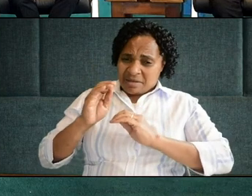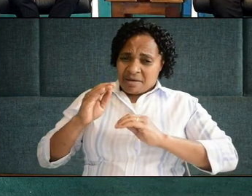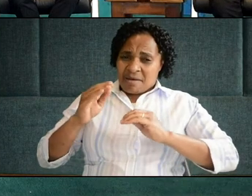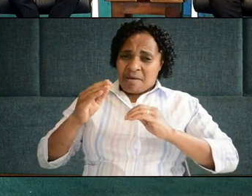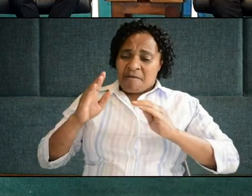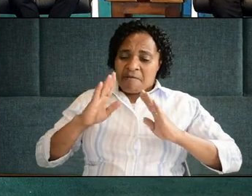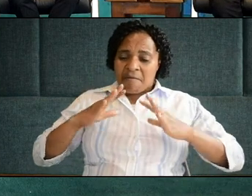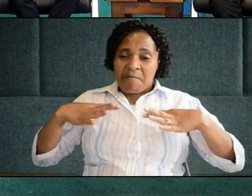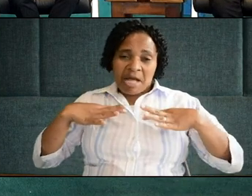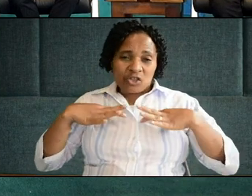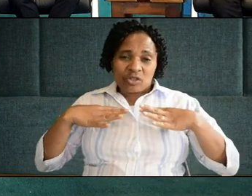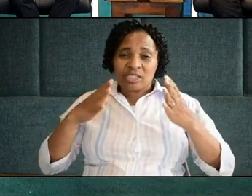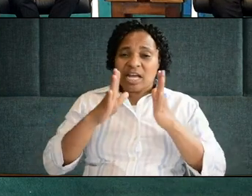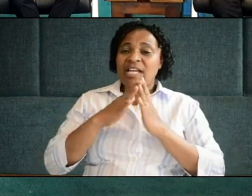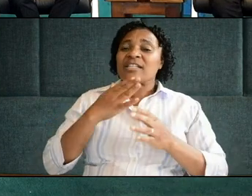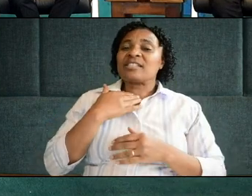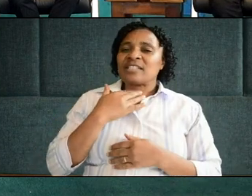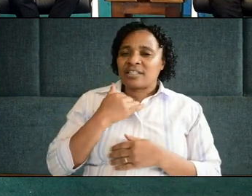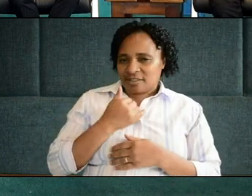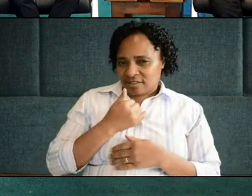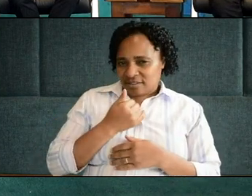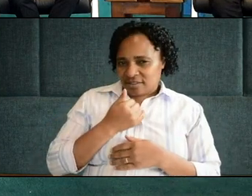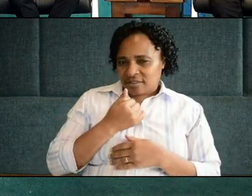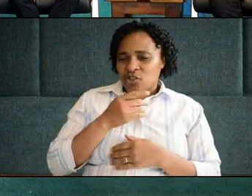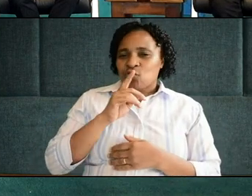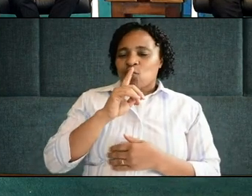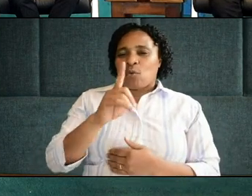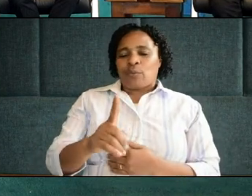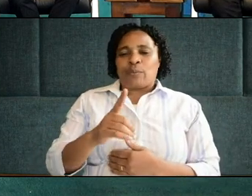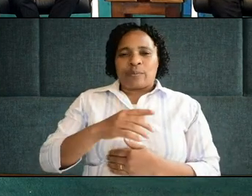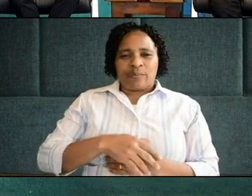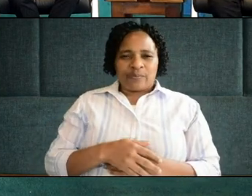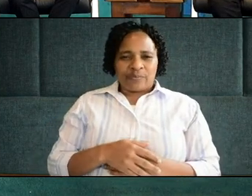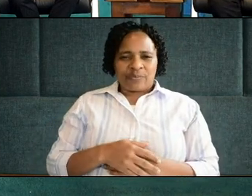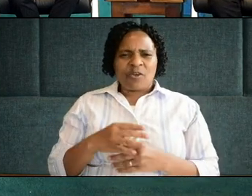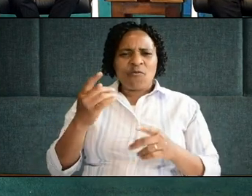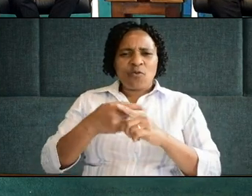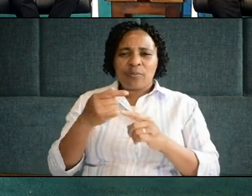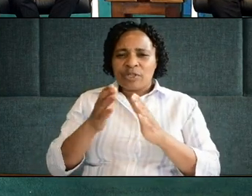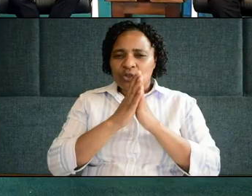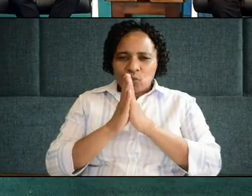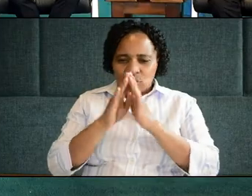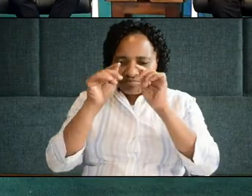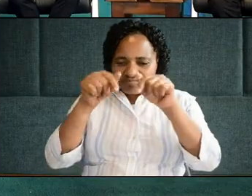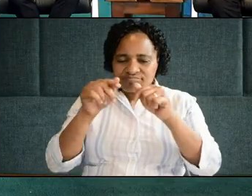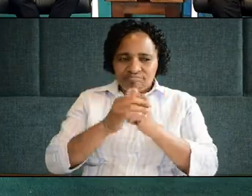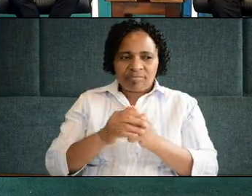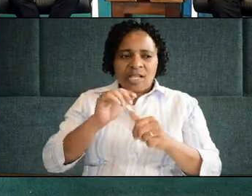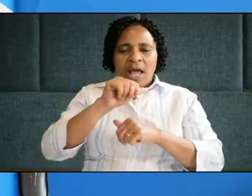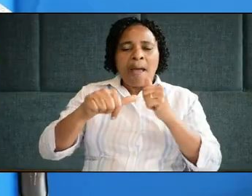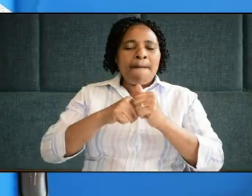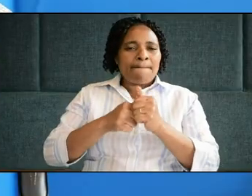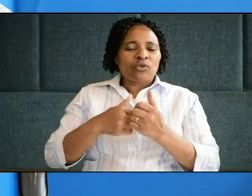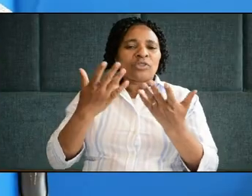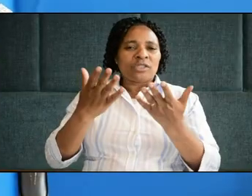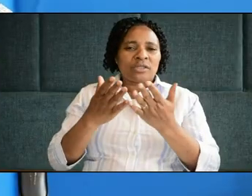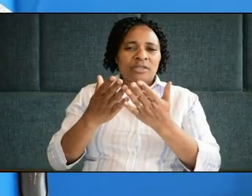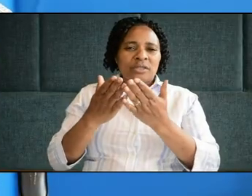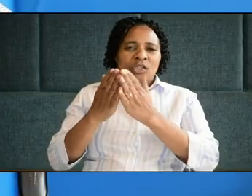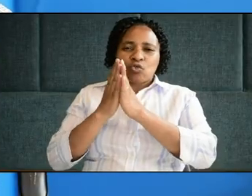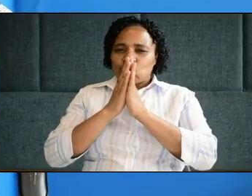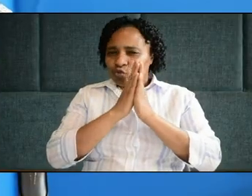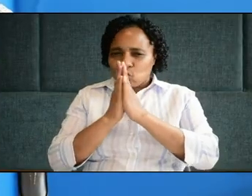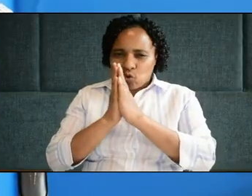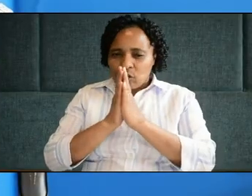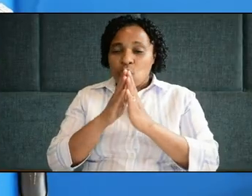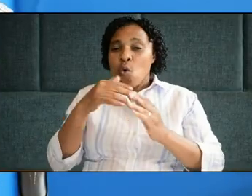desires. Mm-hmm, mm-hmm. So, from the story, it's about allegiance, mm-hmm.